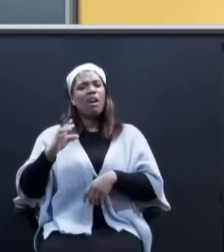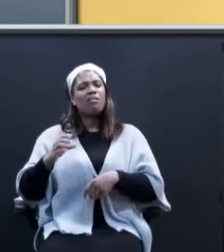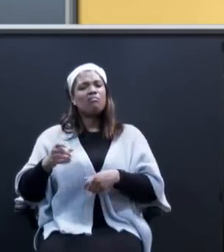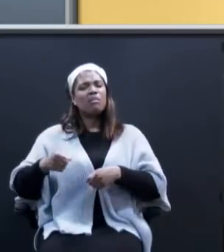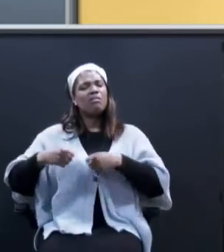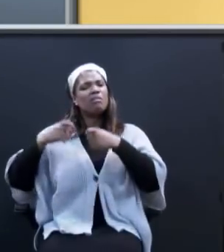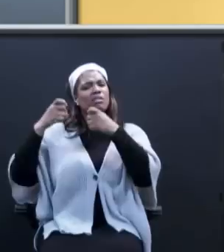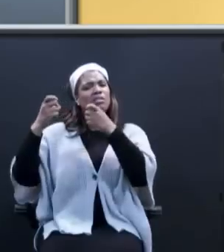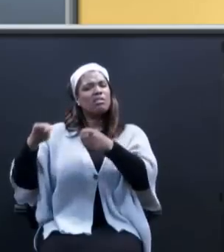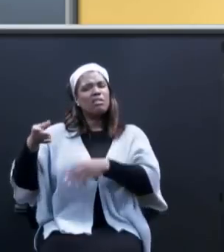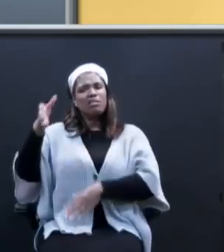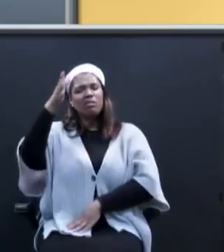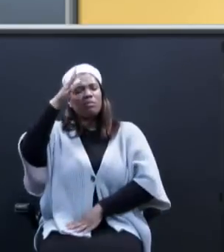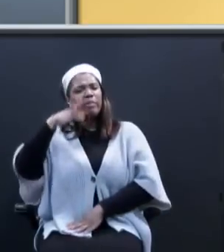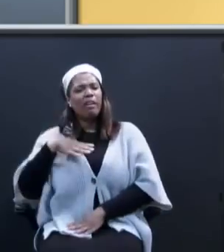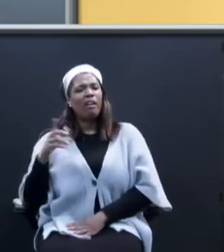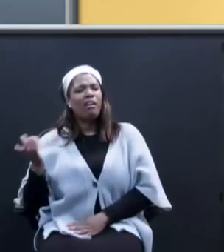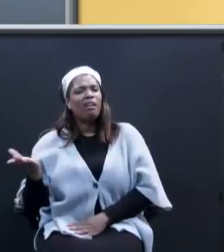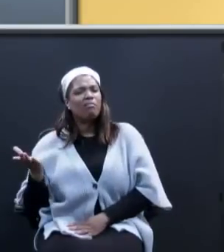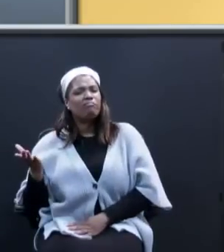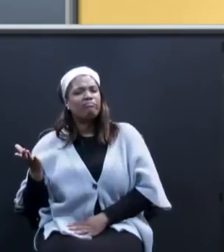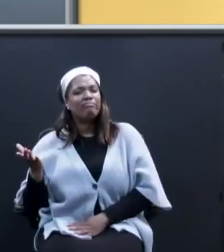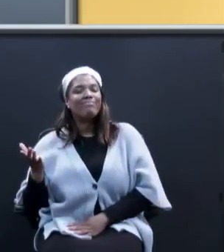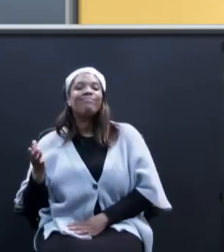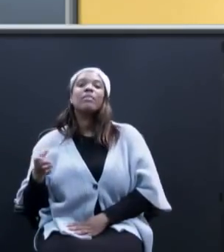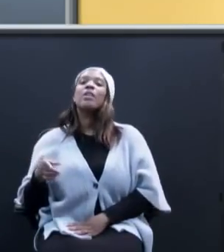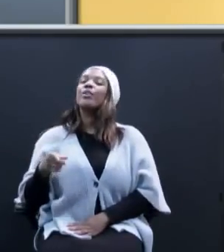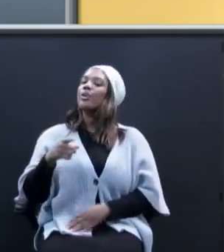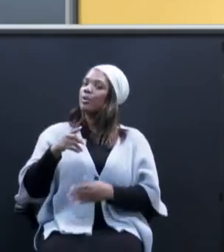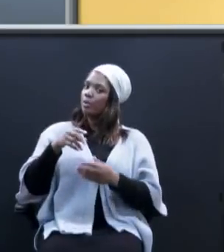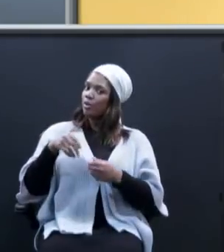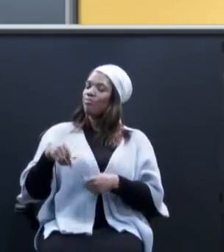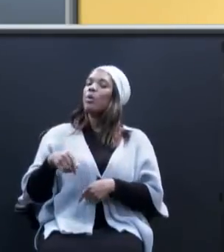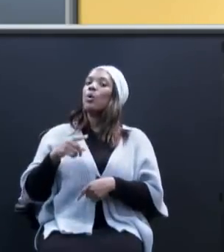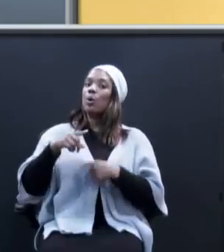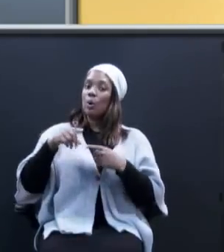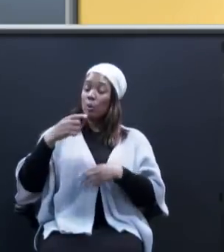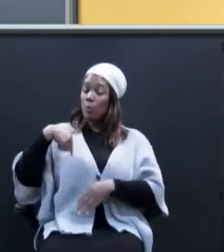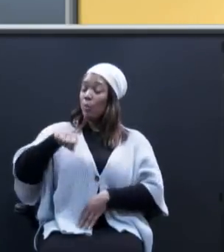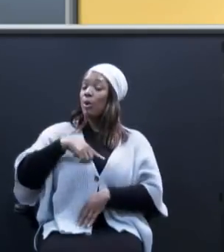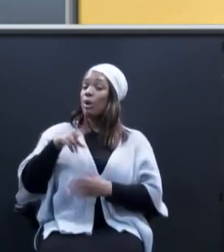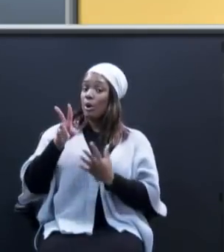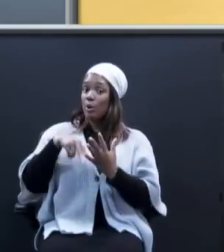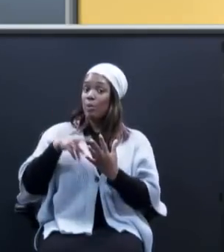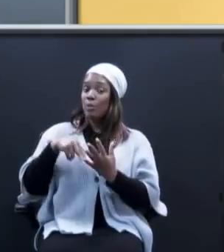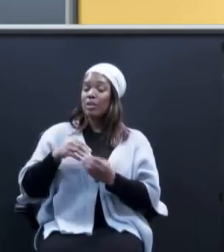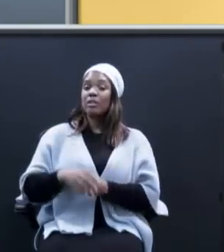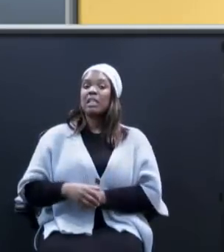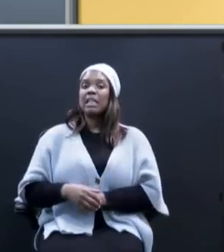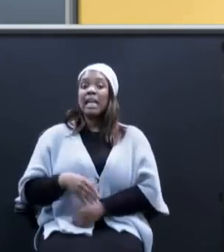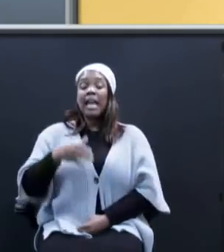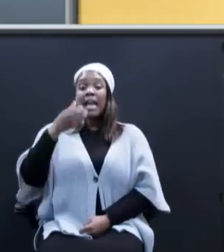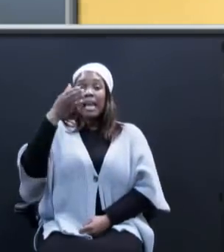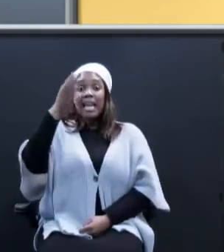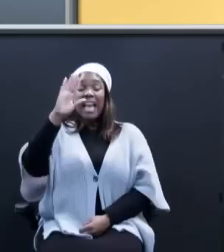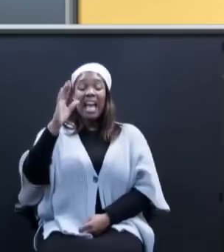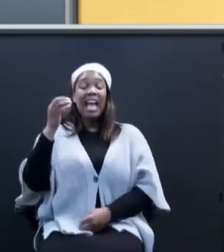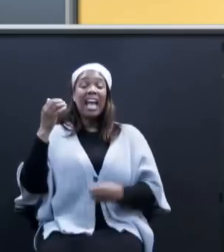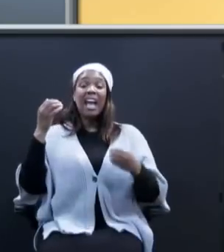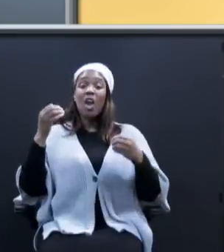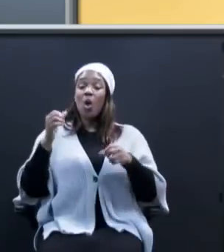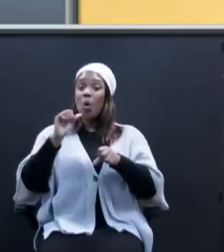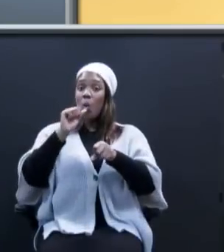Because God didn't create man and say, well, you know, I'm going to let it go until things fall the way I want it. He have a